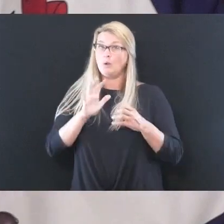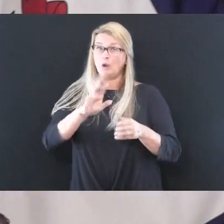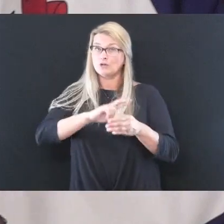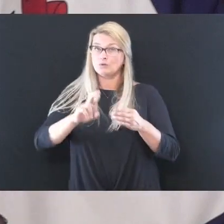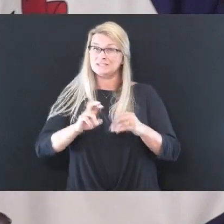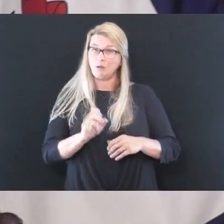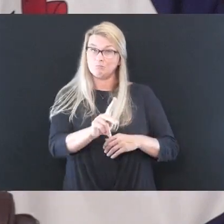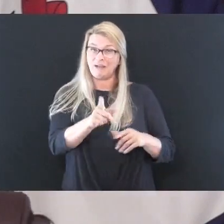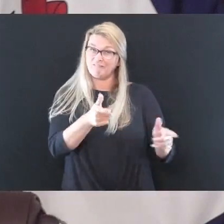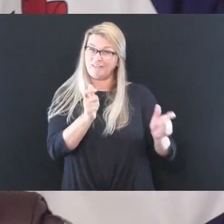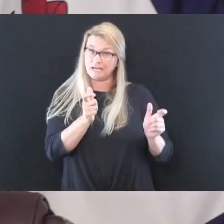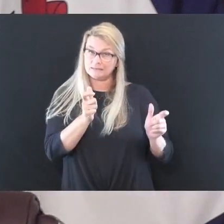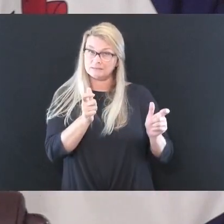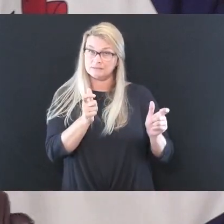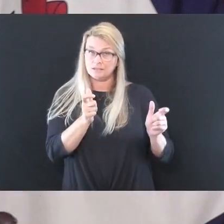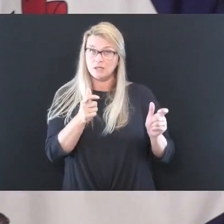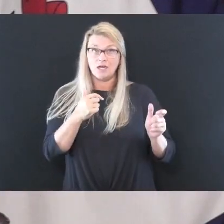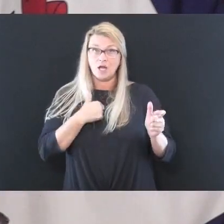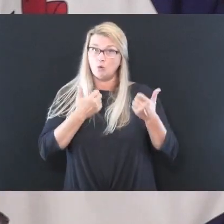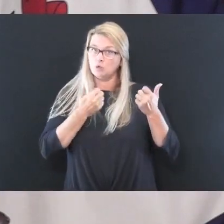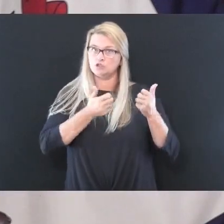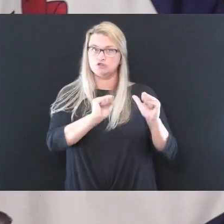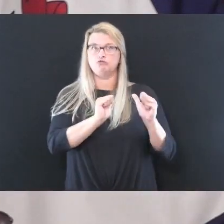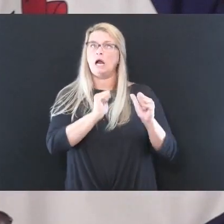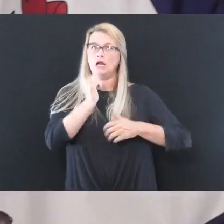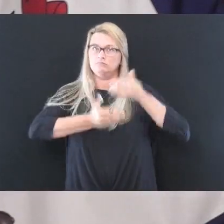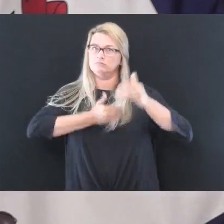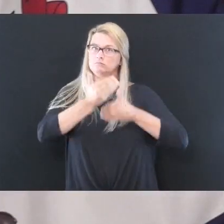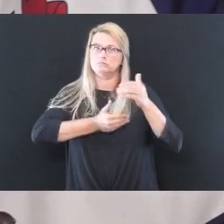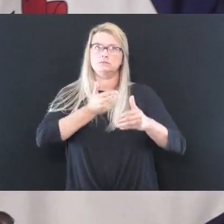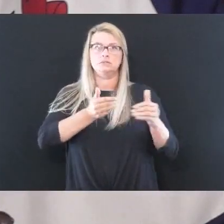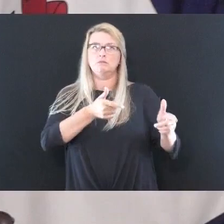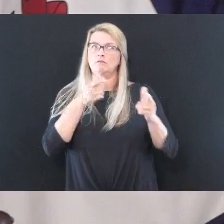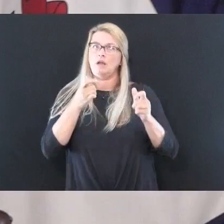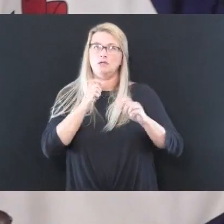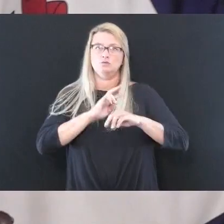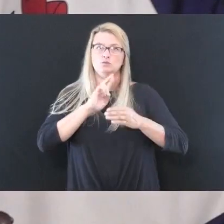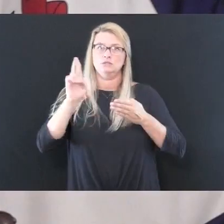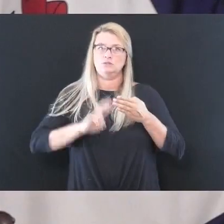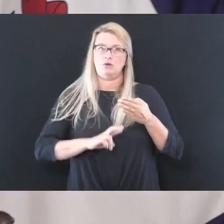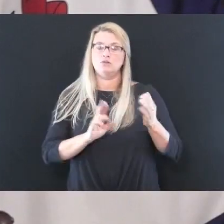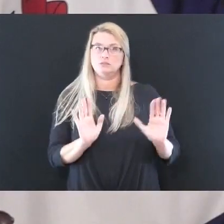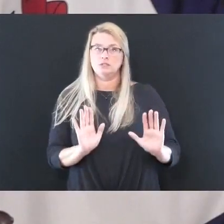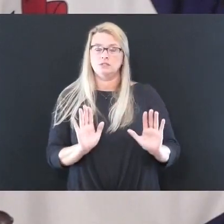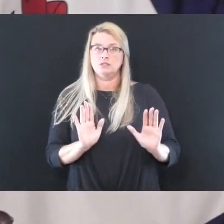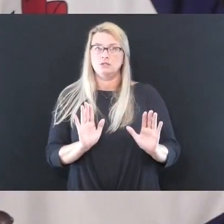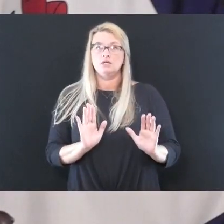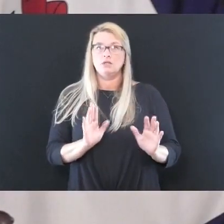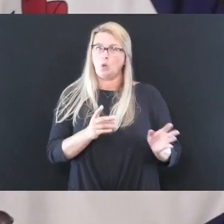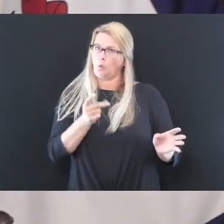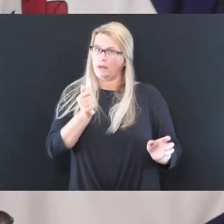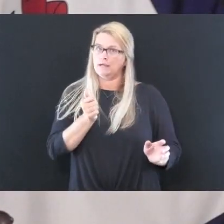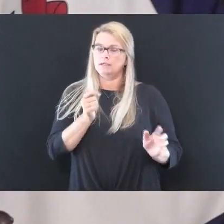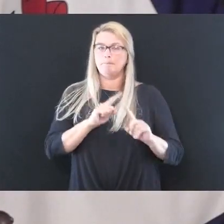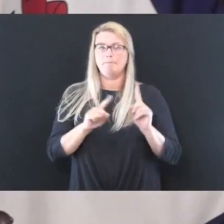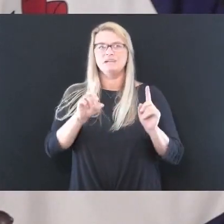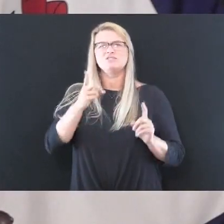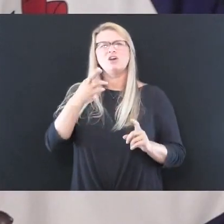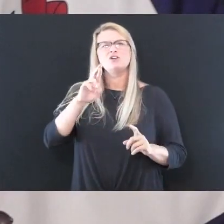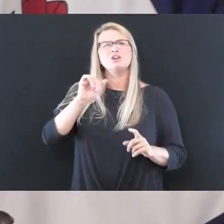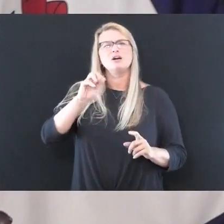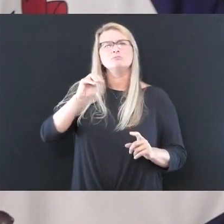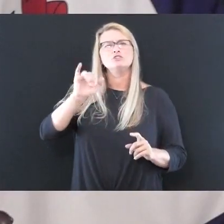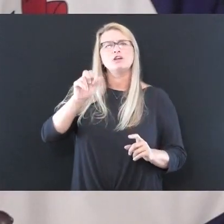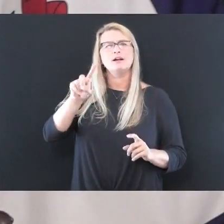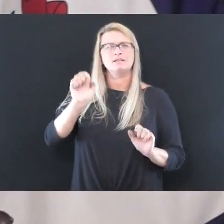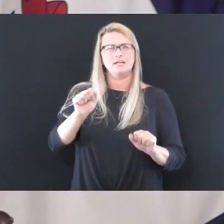really fast, and we're working to have the test results back very quickly. And but Dr. Amjad, if you could jump